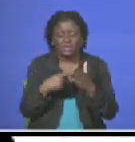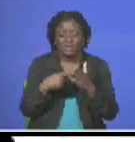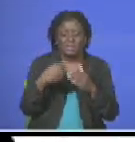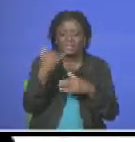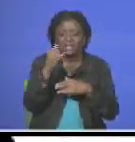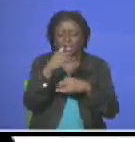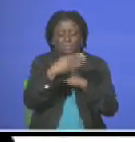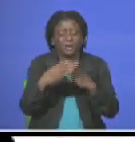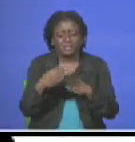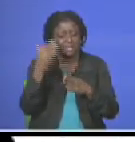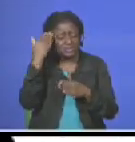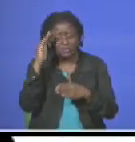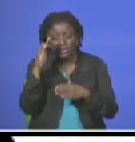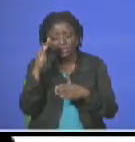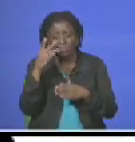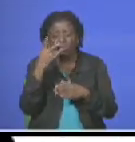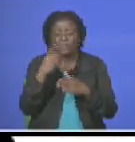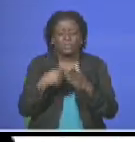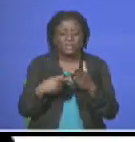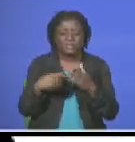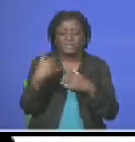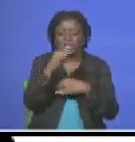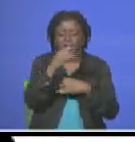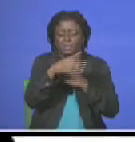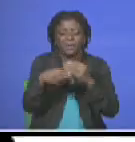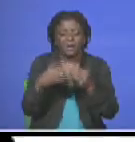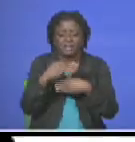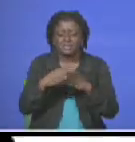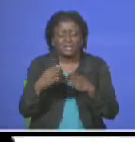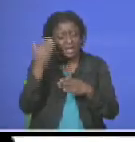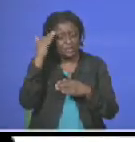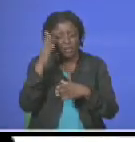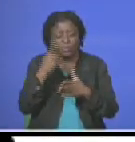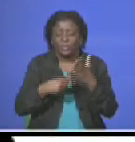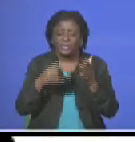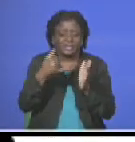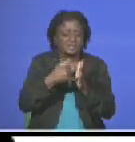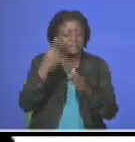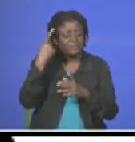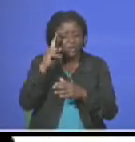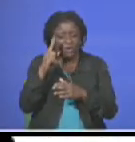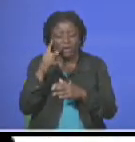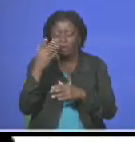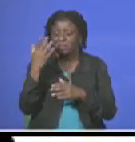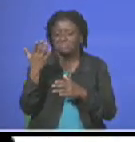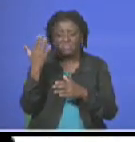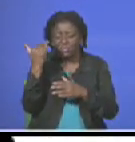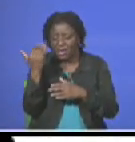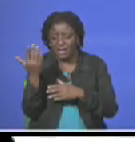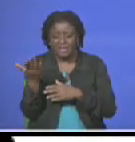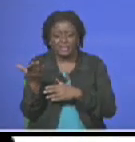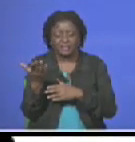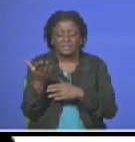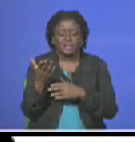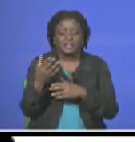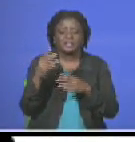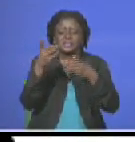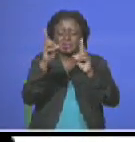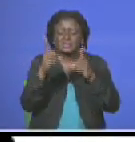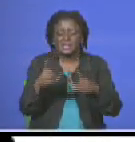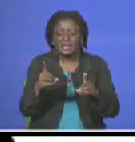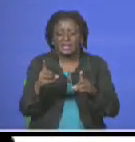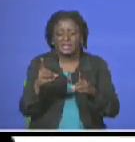about the yellow box. I don't know what the yellow box does. I don't know what it's for. I don't know its purpose or nothing. The yellow box is designed to act